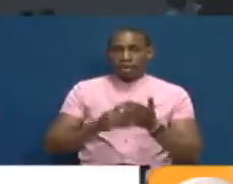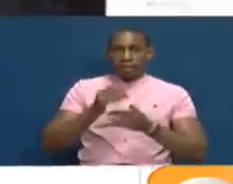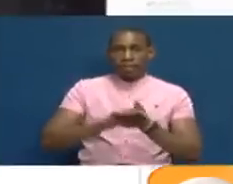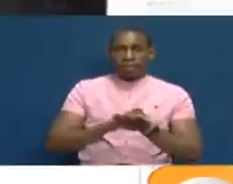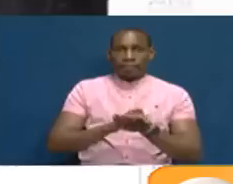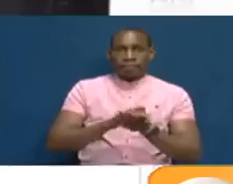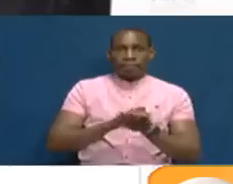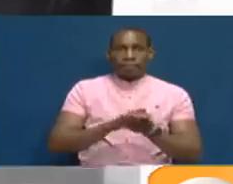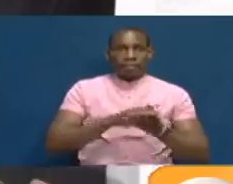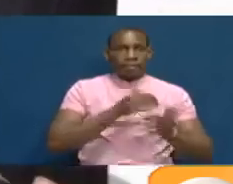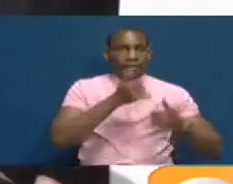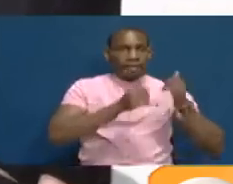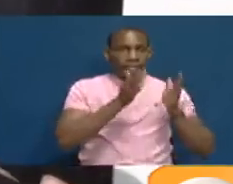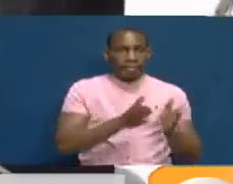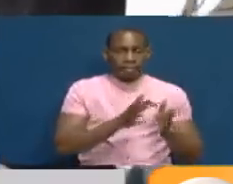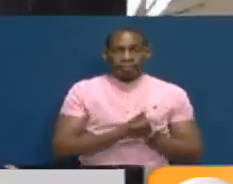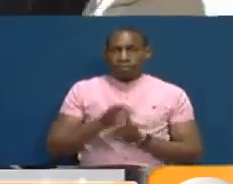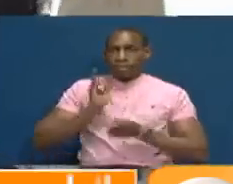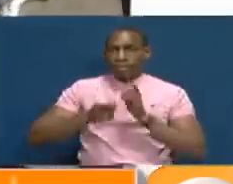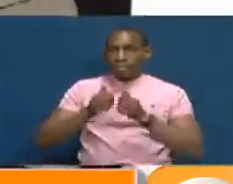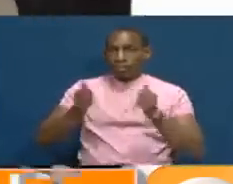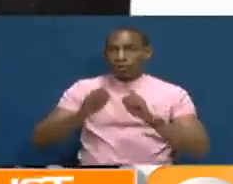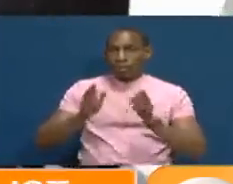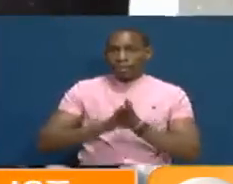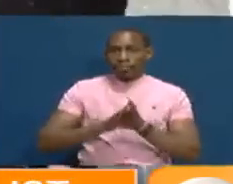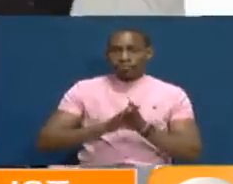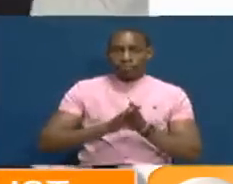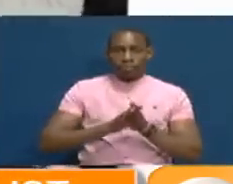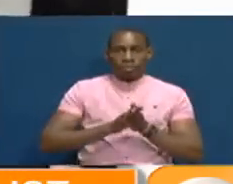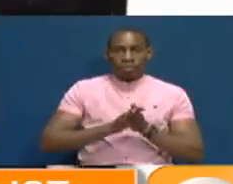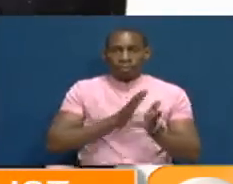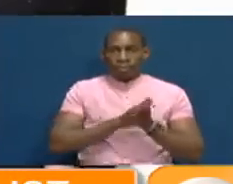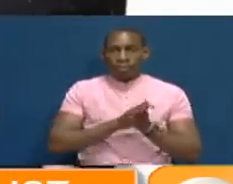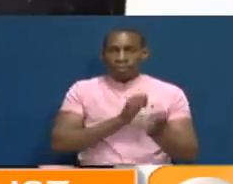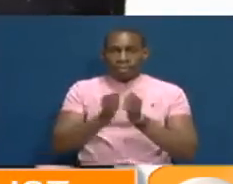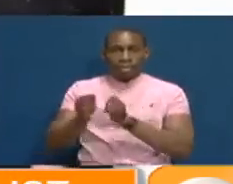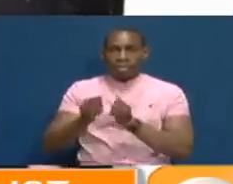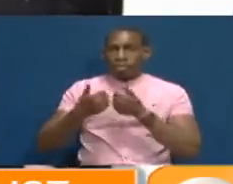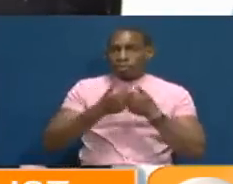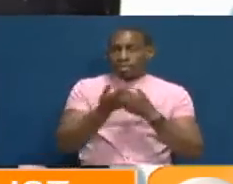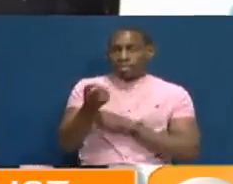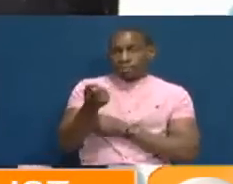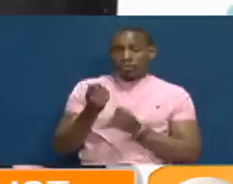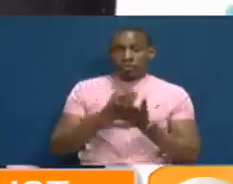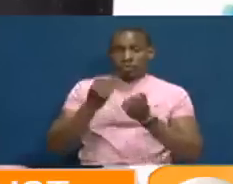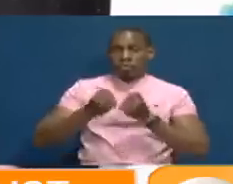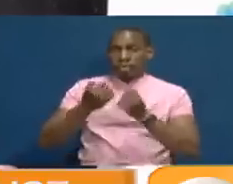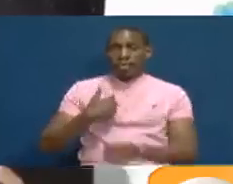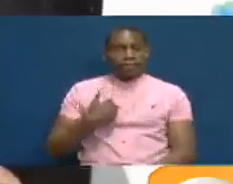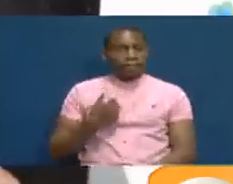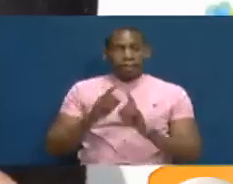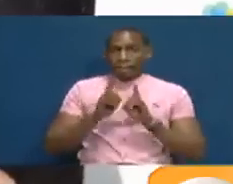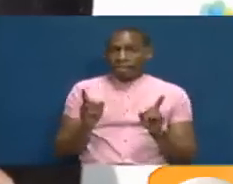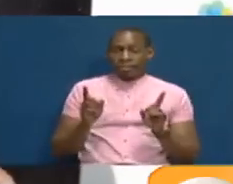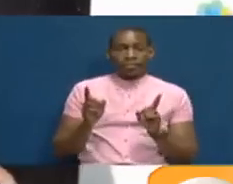Algeria. The race was good, but execution was quite challenging because I had the strength to go,